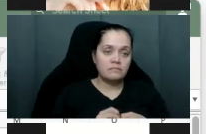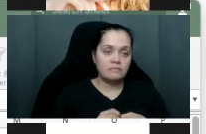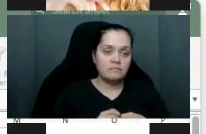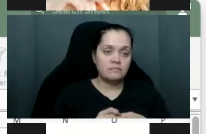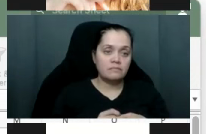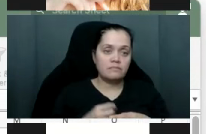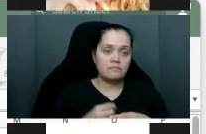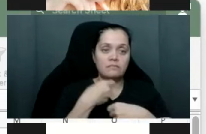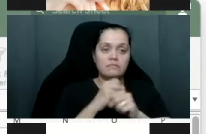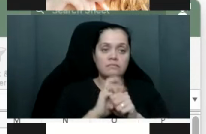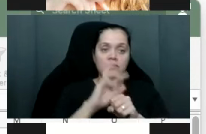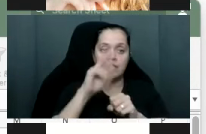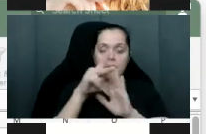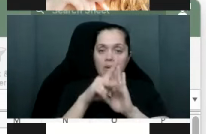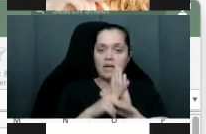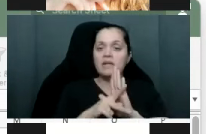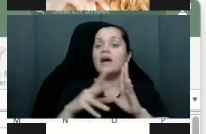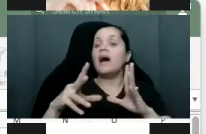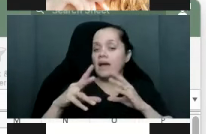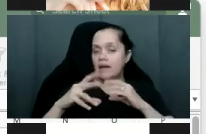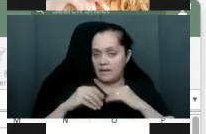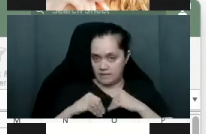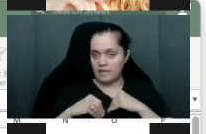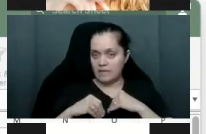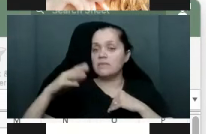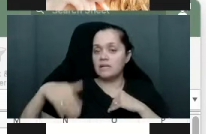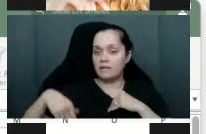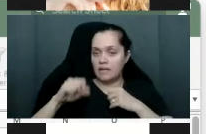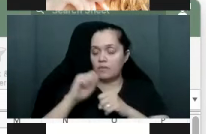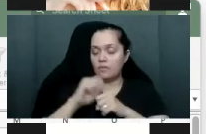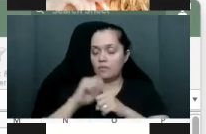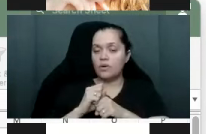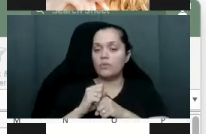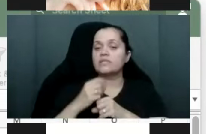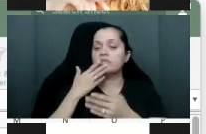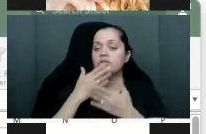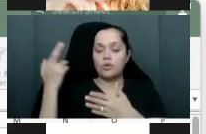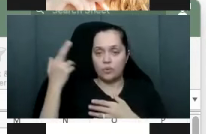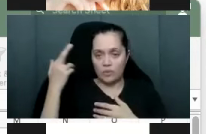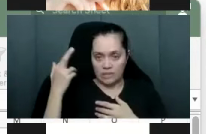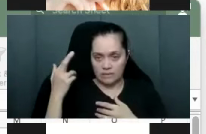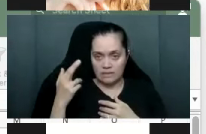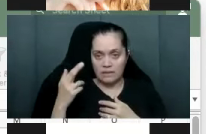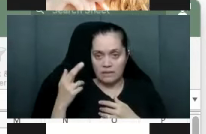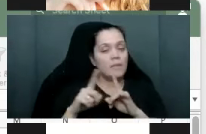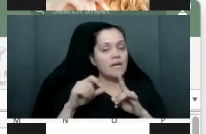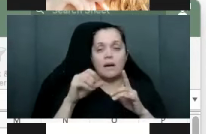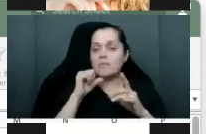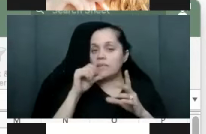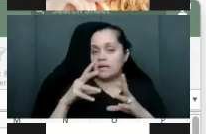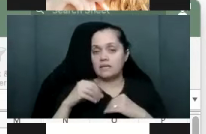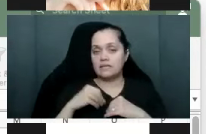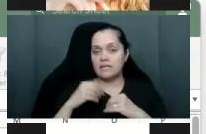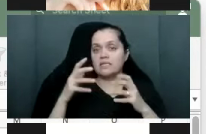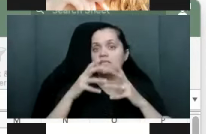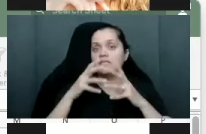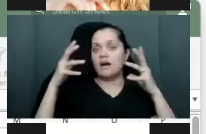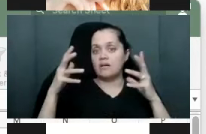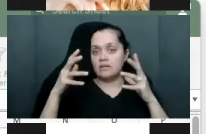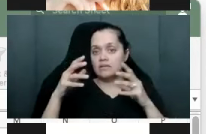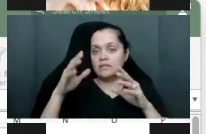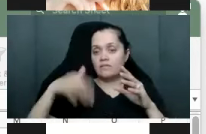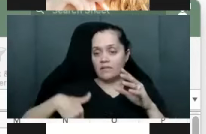Makeup policy. I do accept late work when it's reasonable, but I'm not going to take tons of stuff right